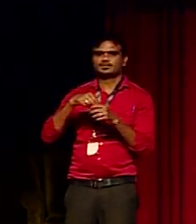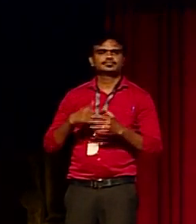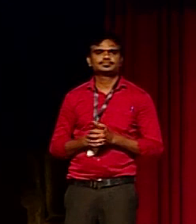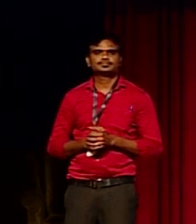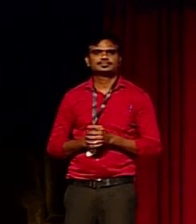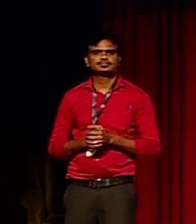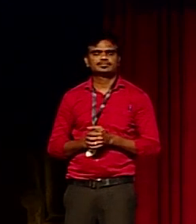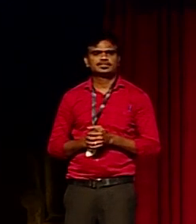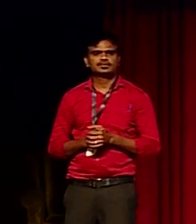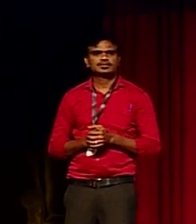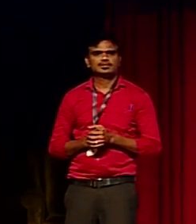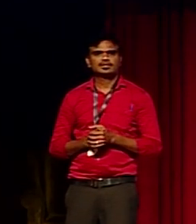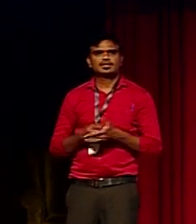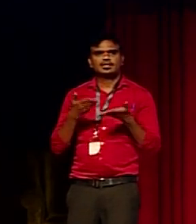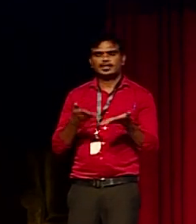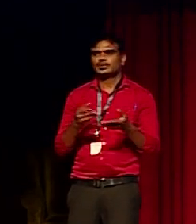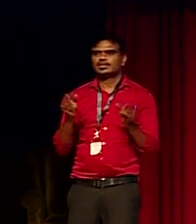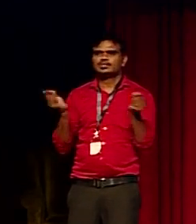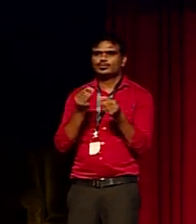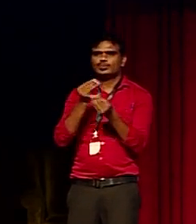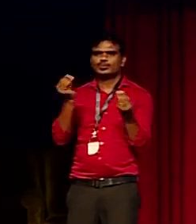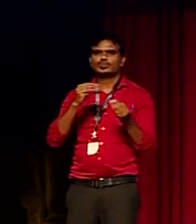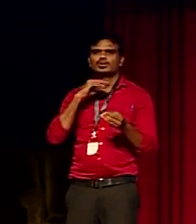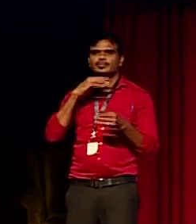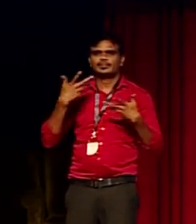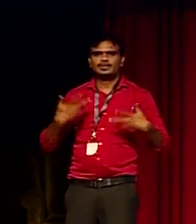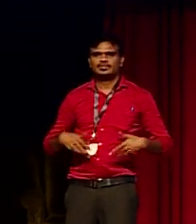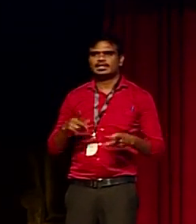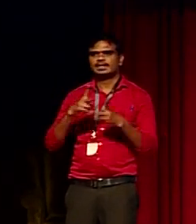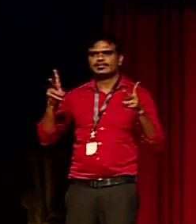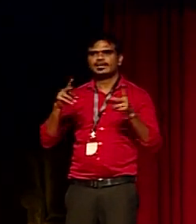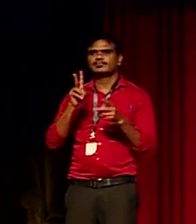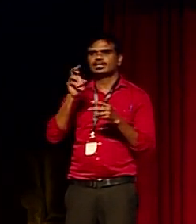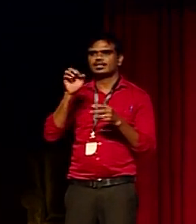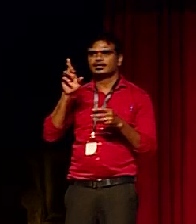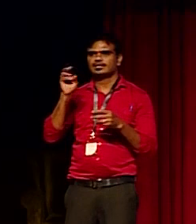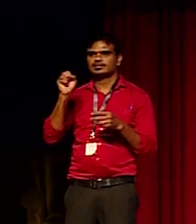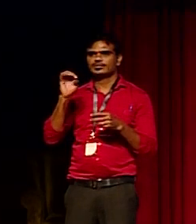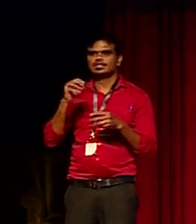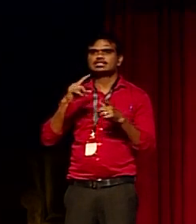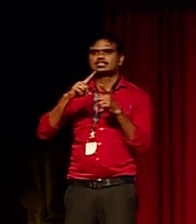range. These are some of our patients using the different versions of the Jaipur knee.